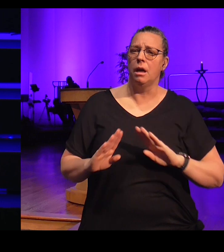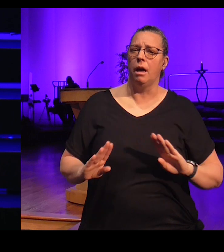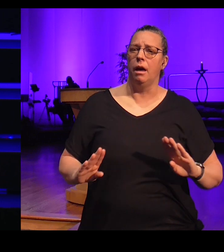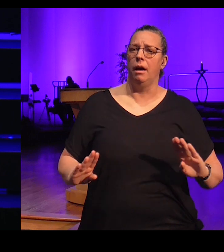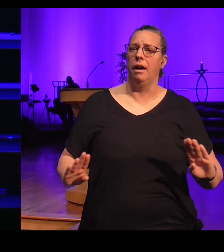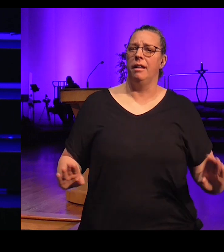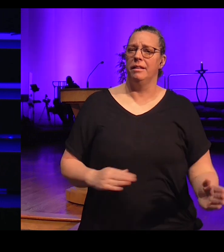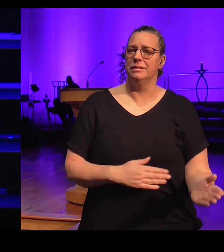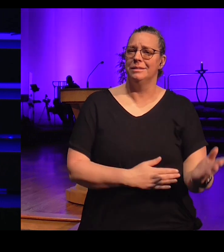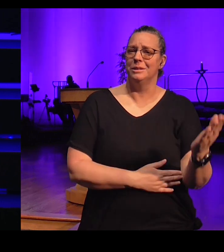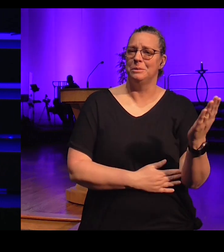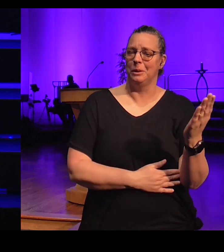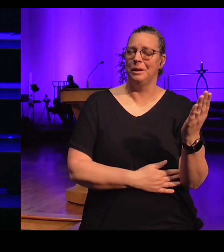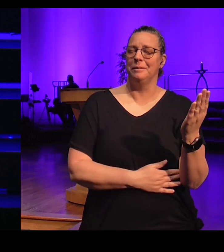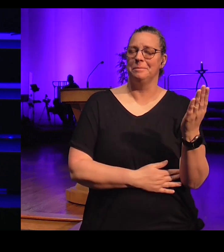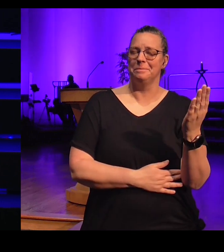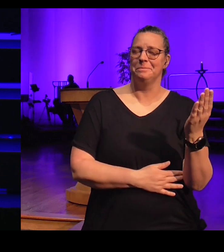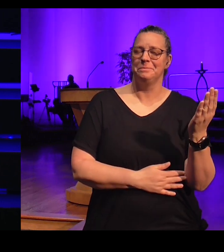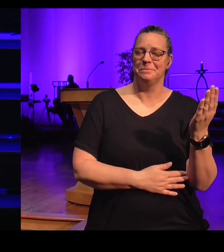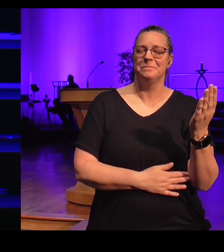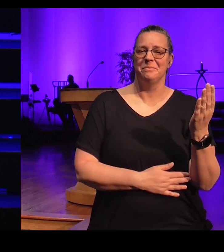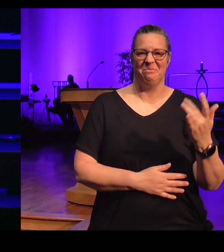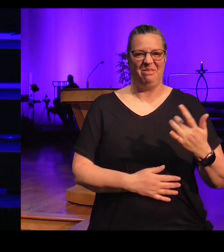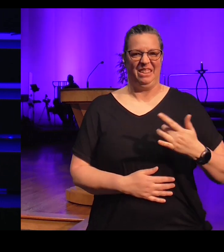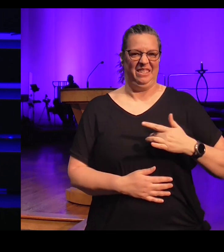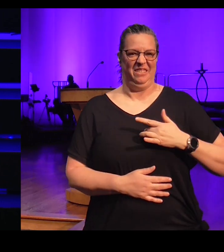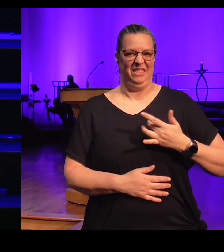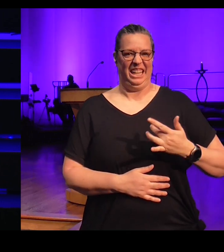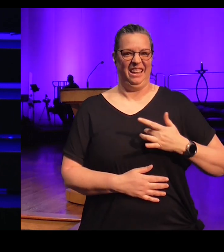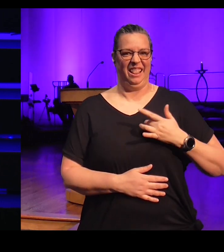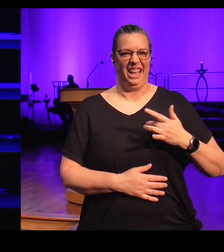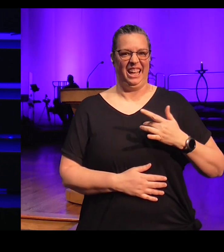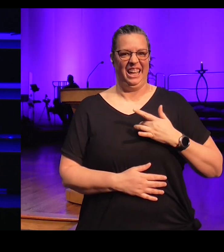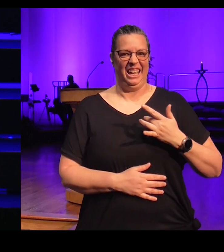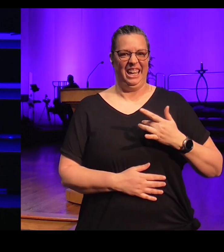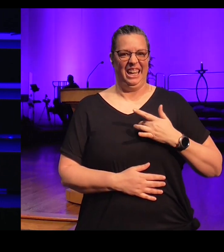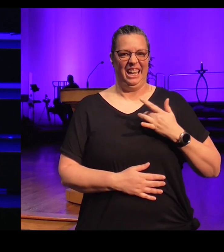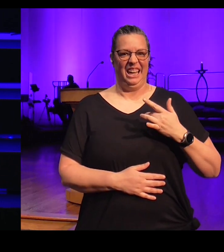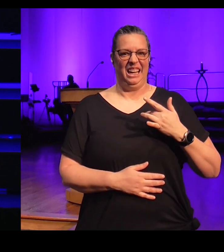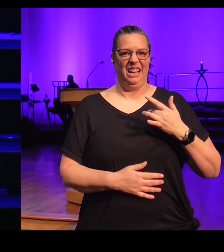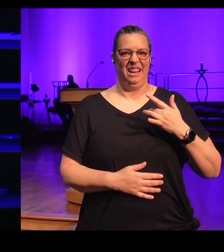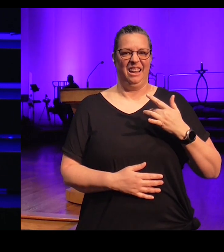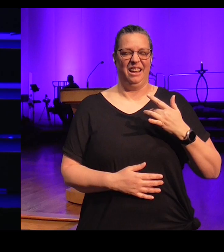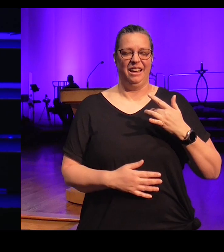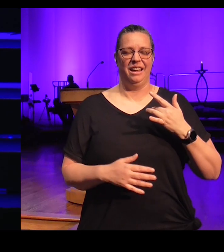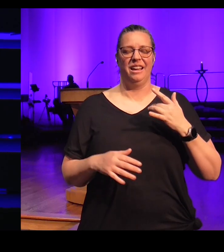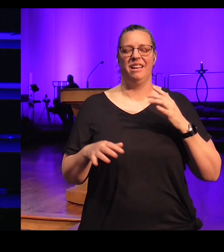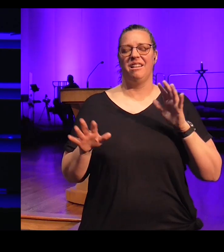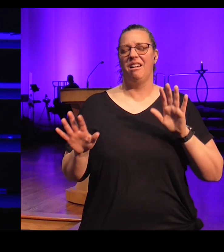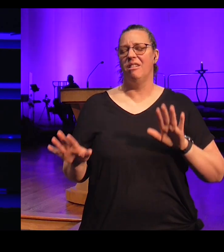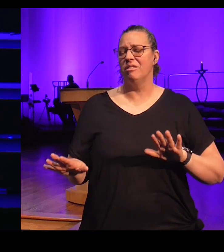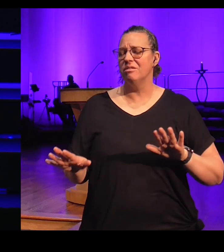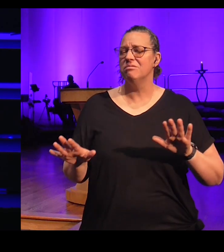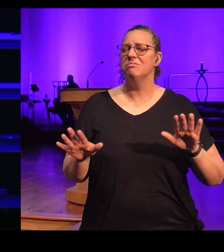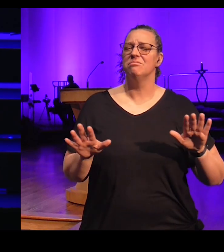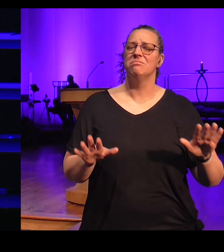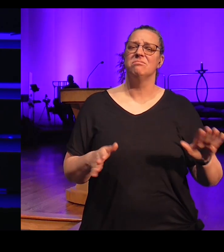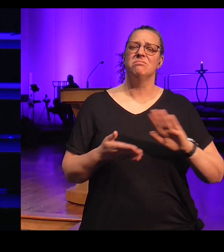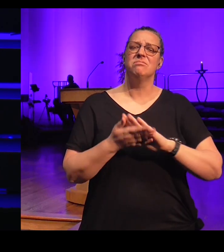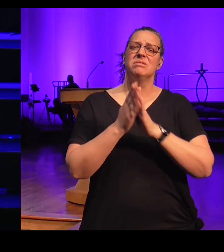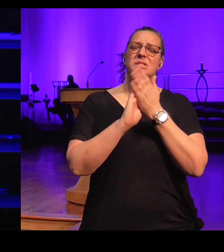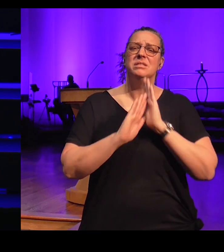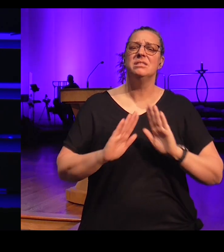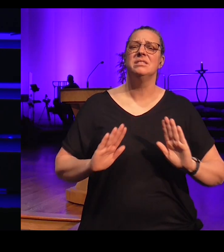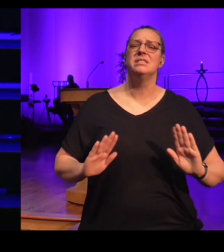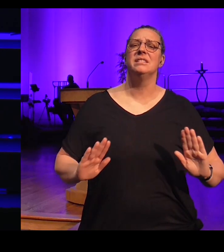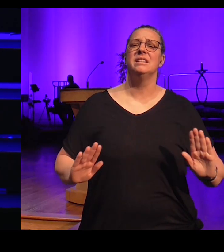this morning, that feeling of serenity that happens